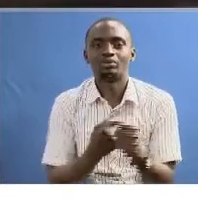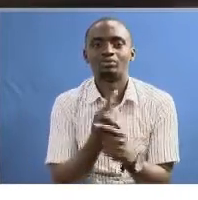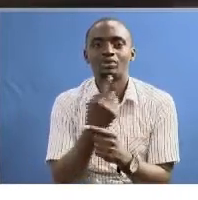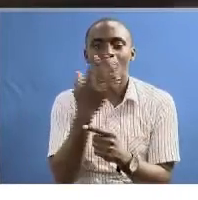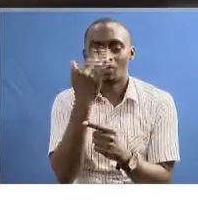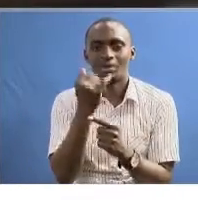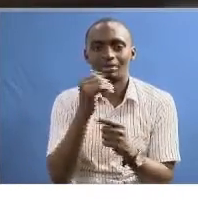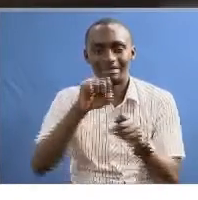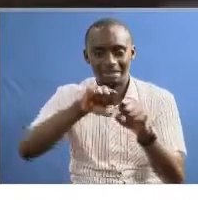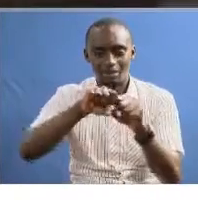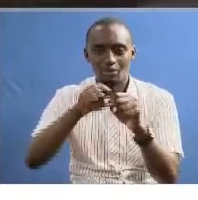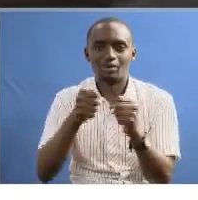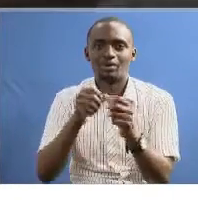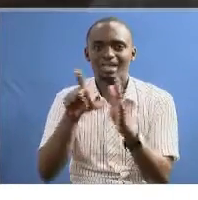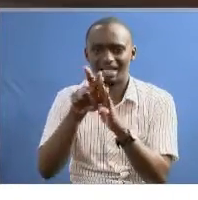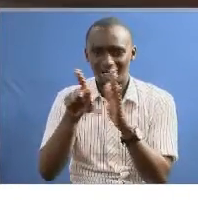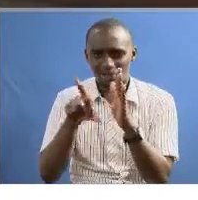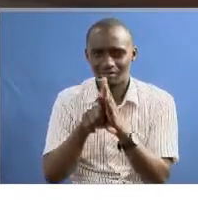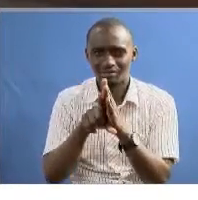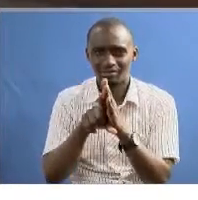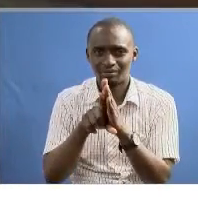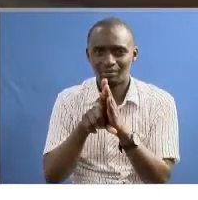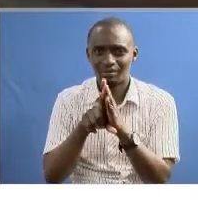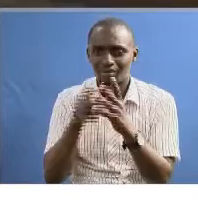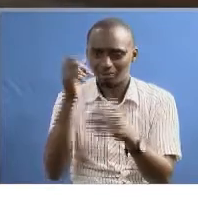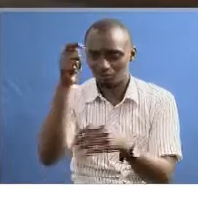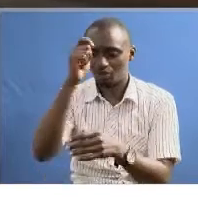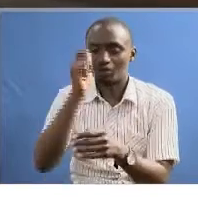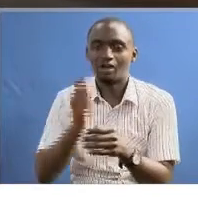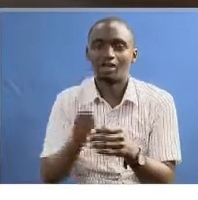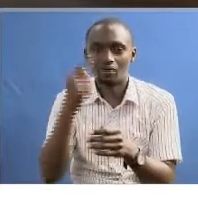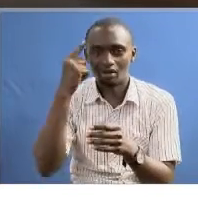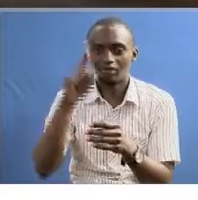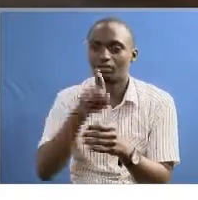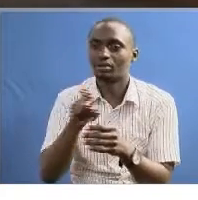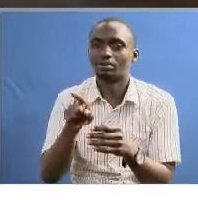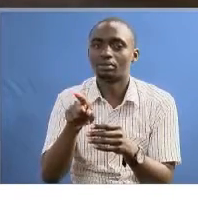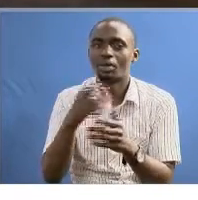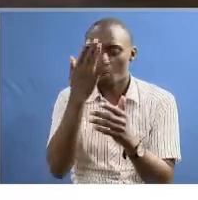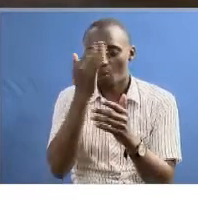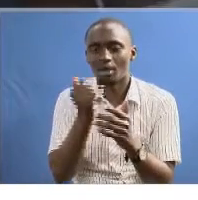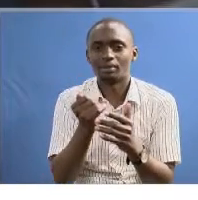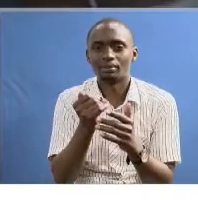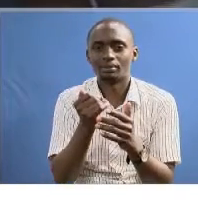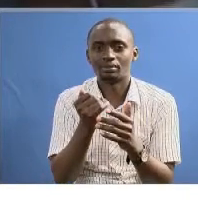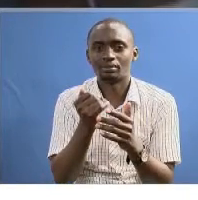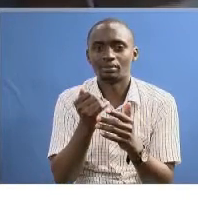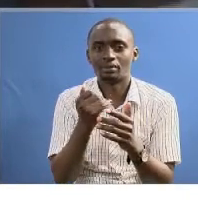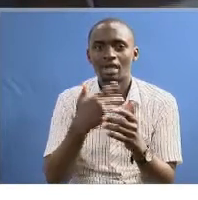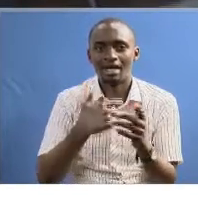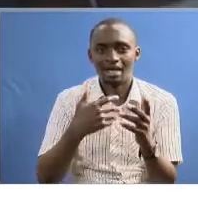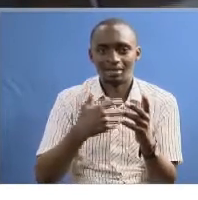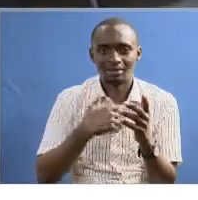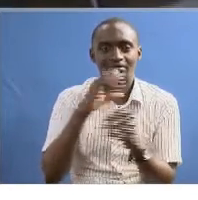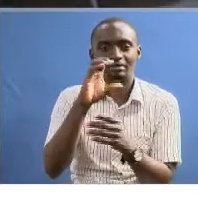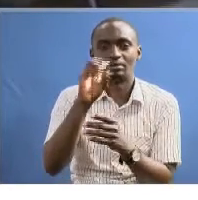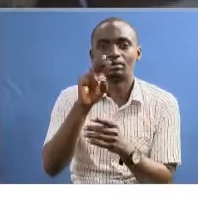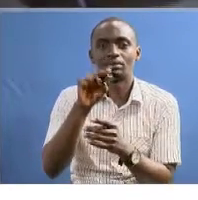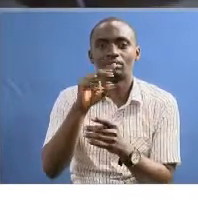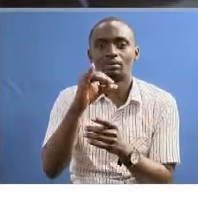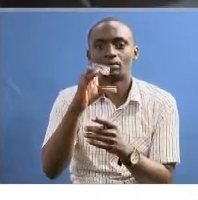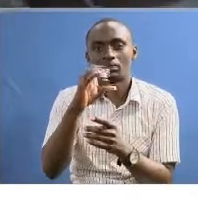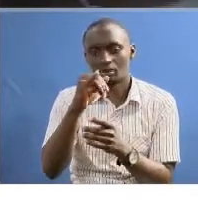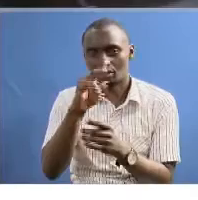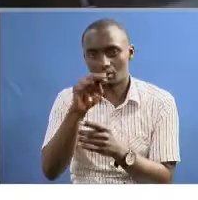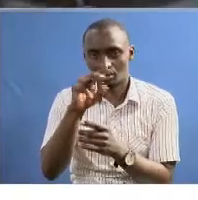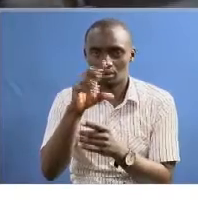before prosecuting him. Kagoni was arrested on Friday last week for allegedly mishandling a consignment of narcotics seized